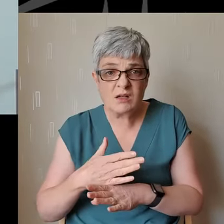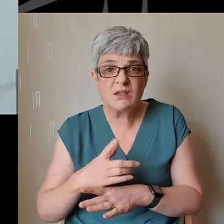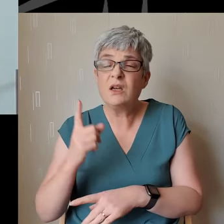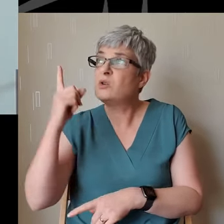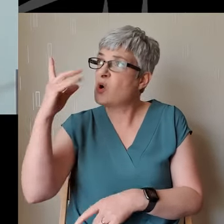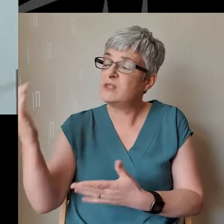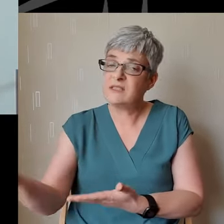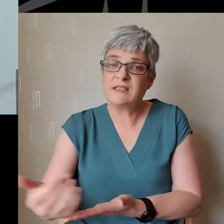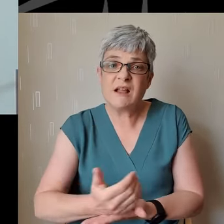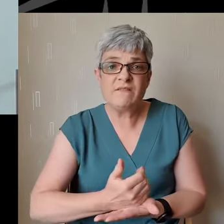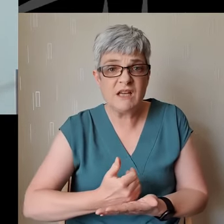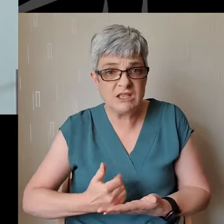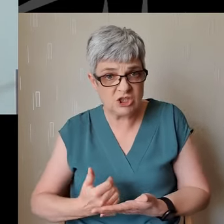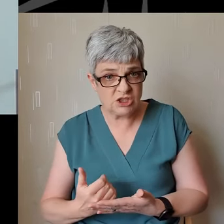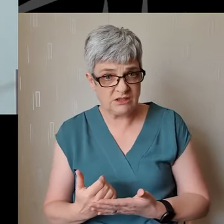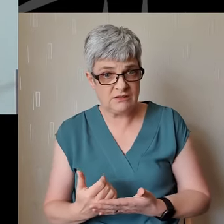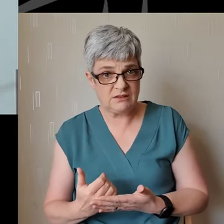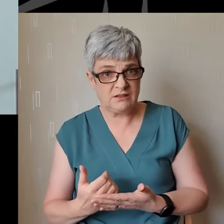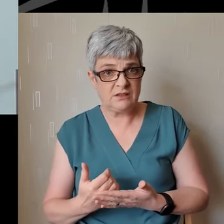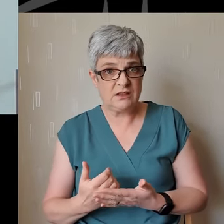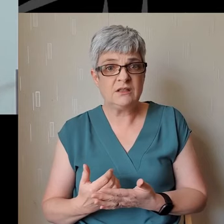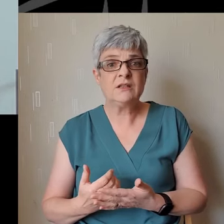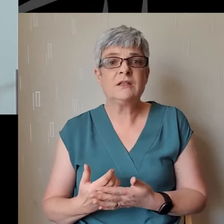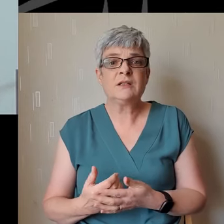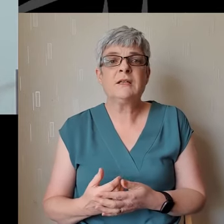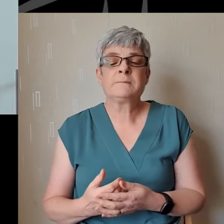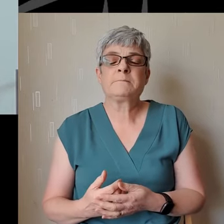salvation being given to us and coming among us.